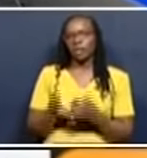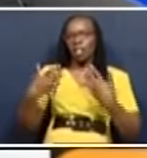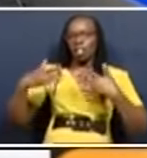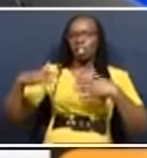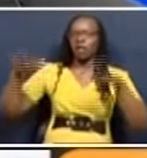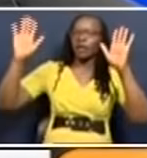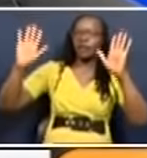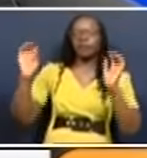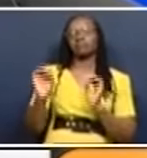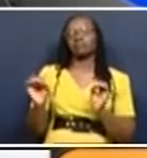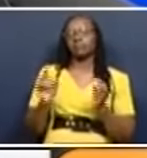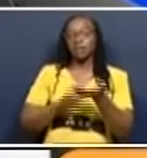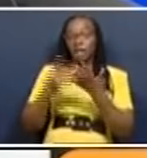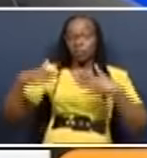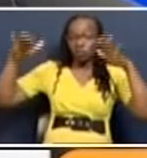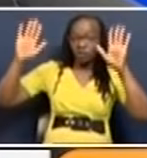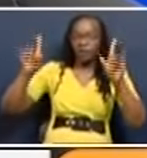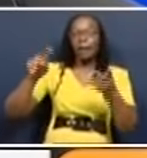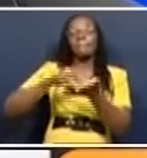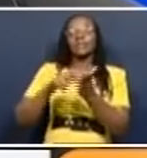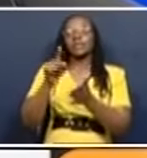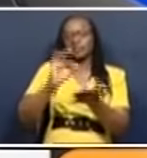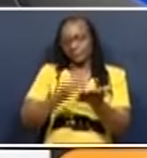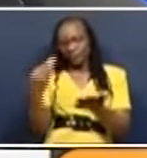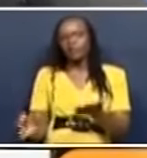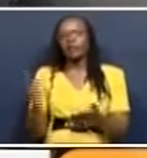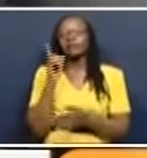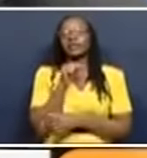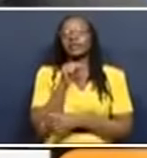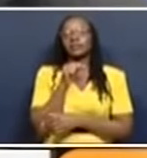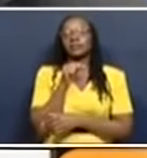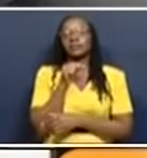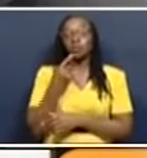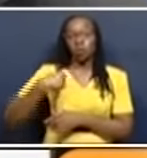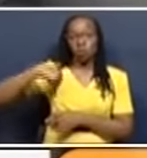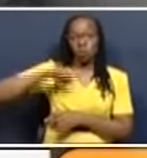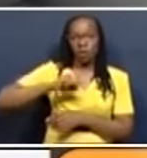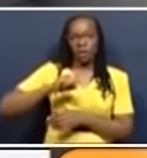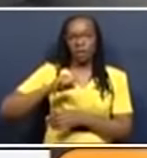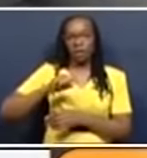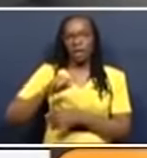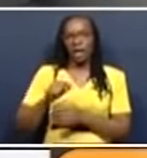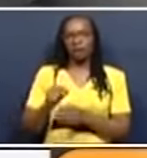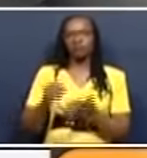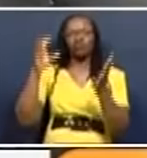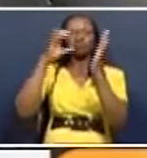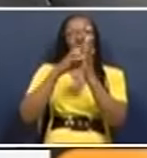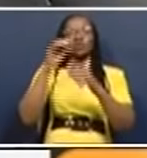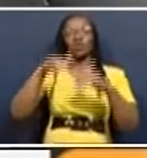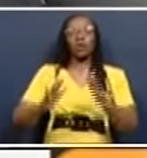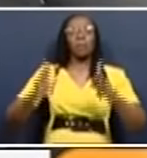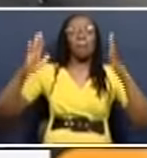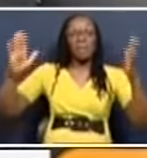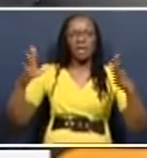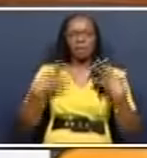then you lose the war. What has happened is that we have profiled corruption to look so big that it creates fear.